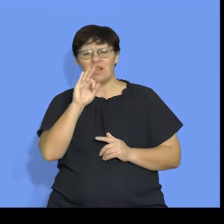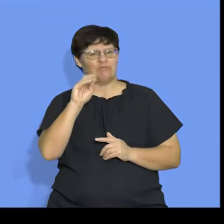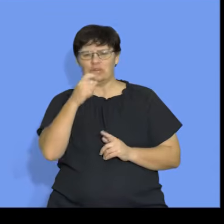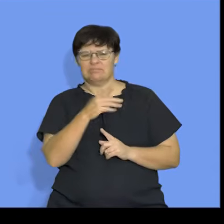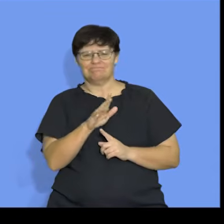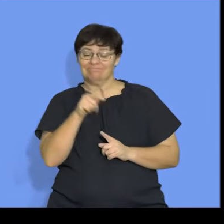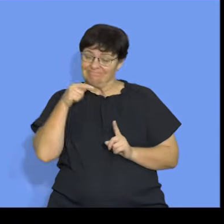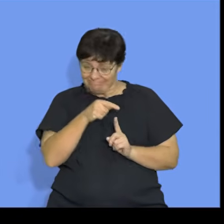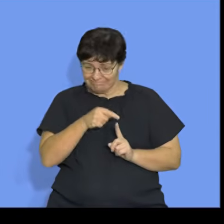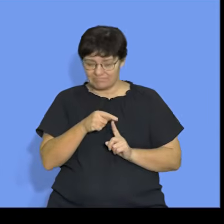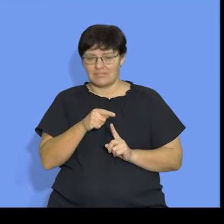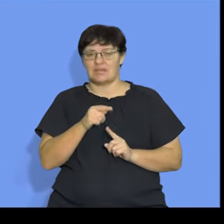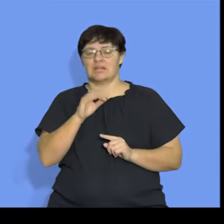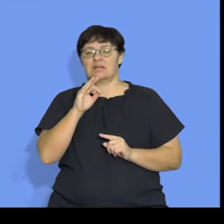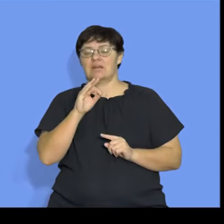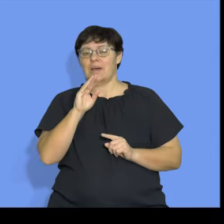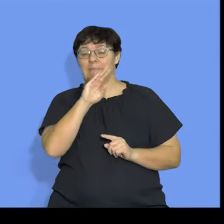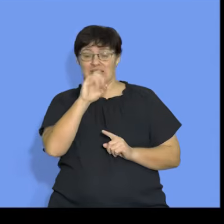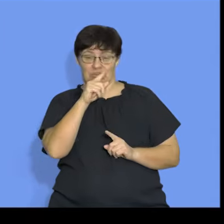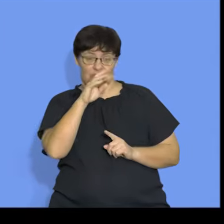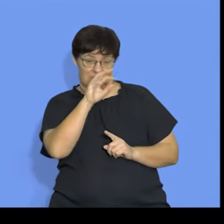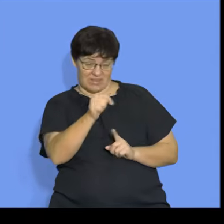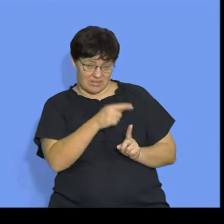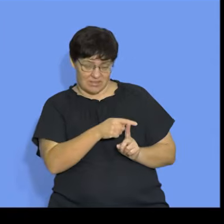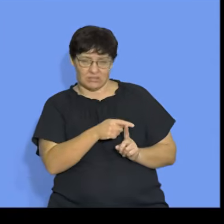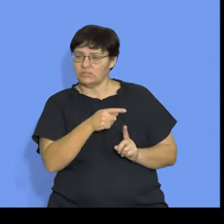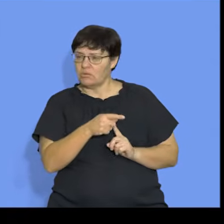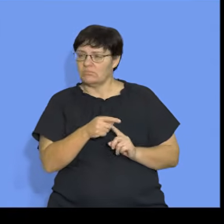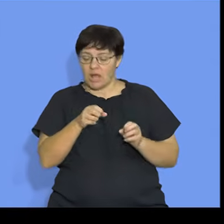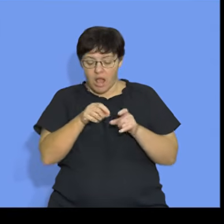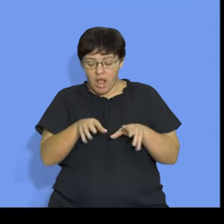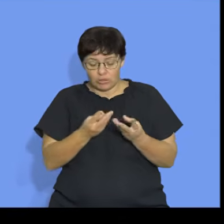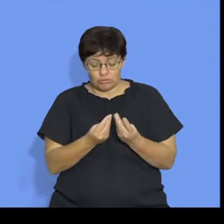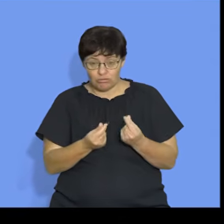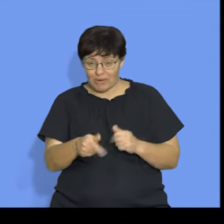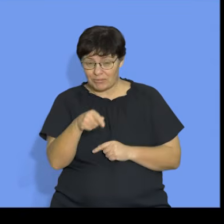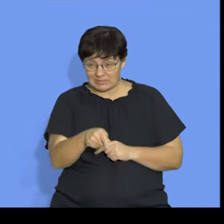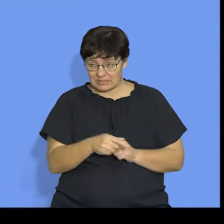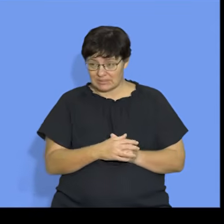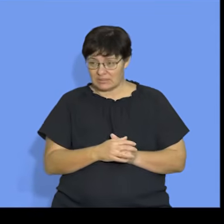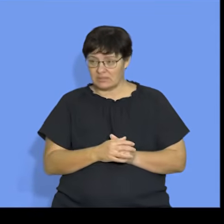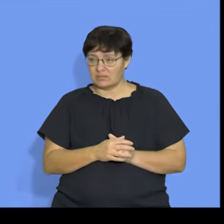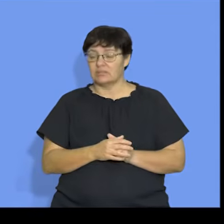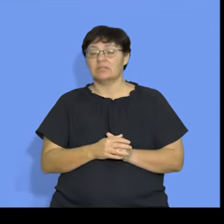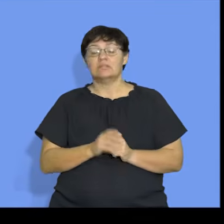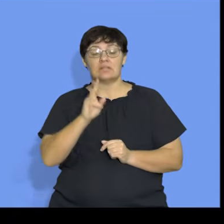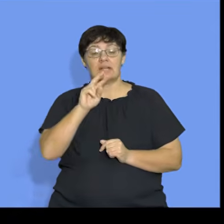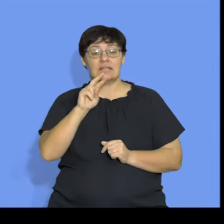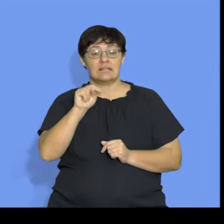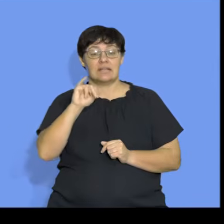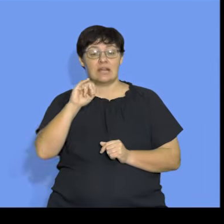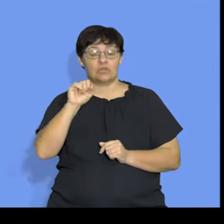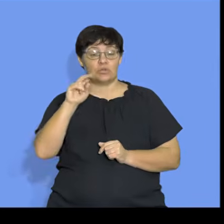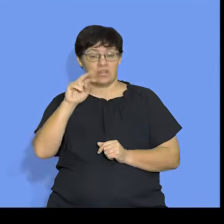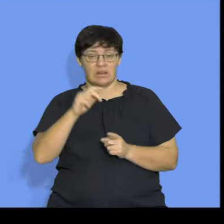they're bacteria. And what they're able to do is here in the soil, as I said to you, they convert the